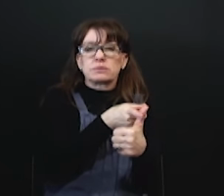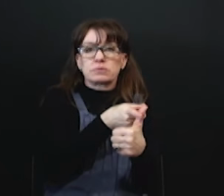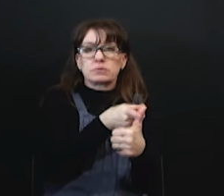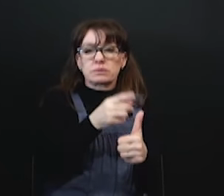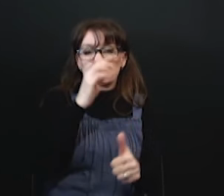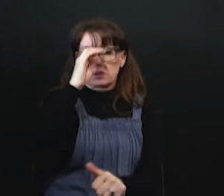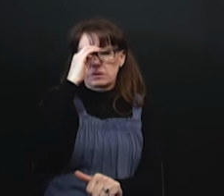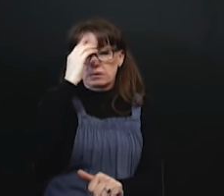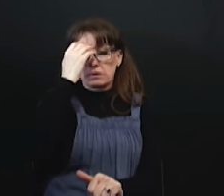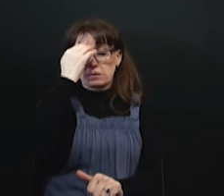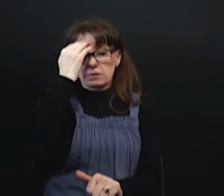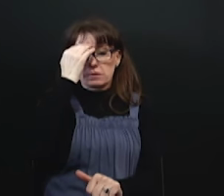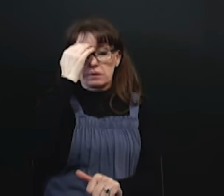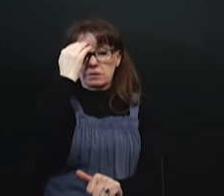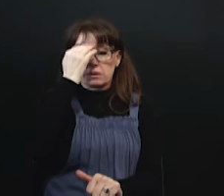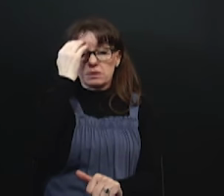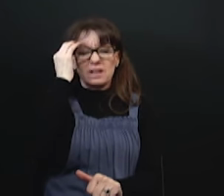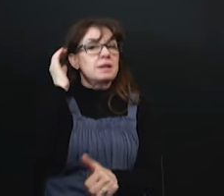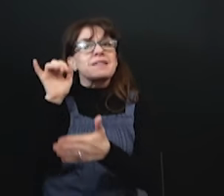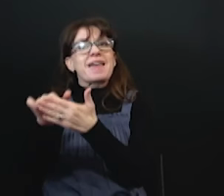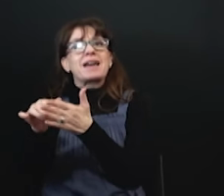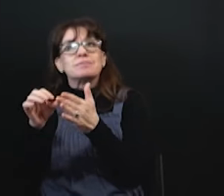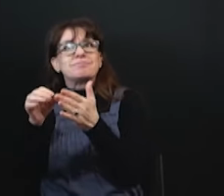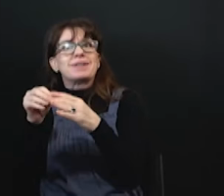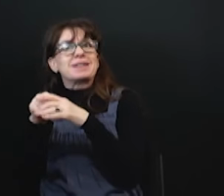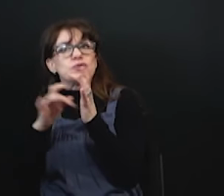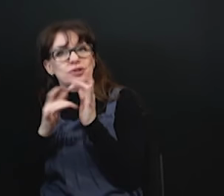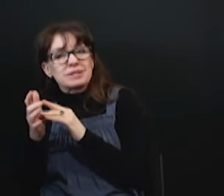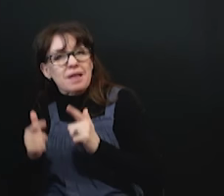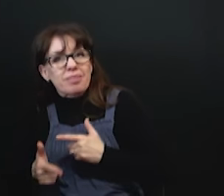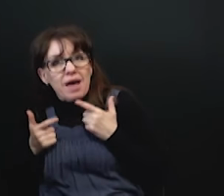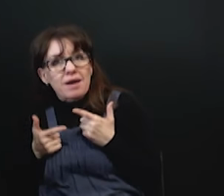That way in Jesus' life, that way in any who would follow him.